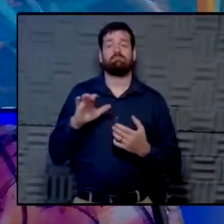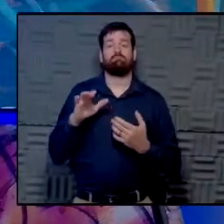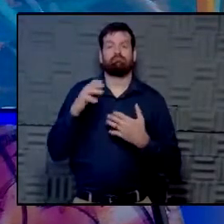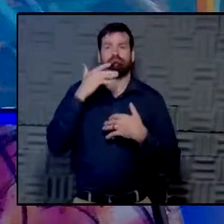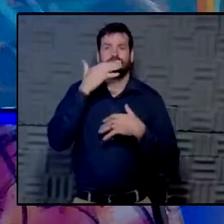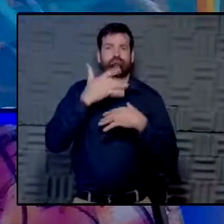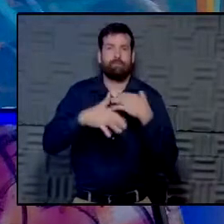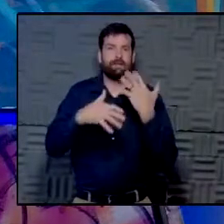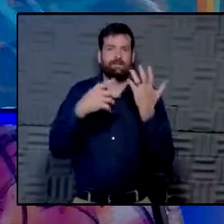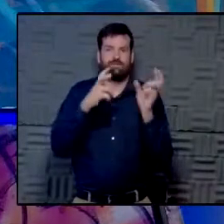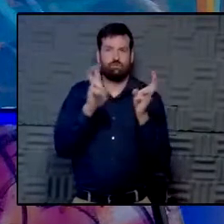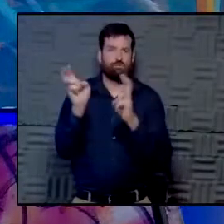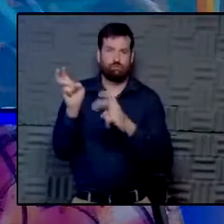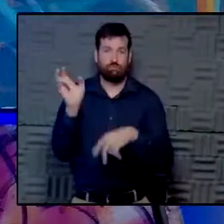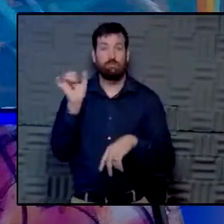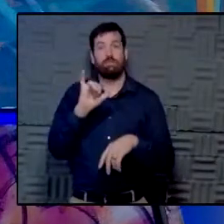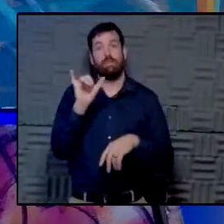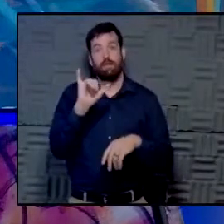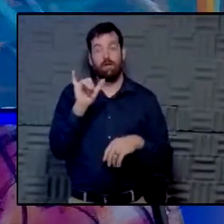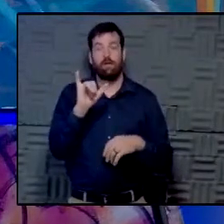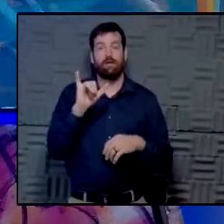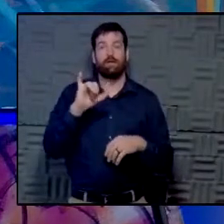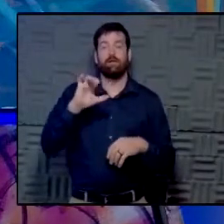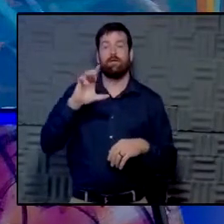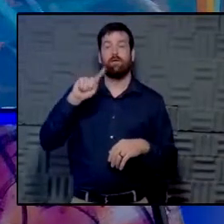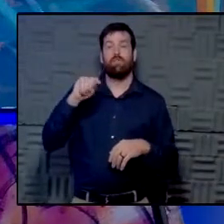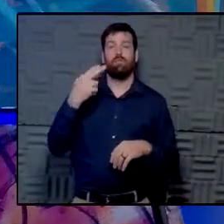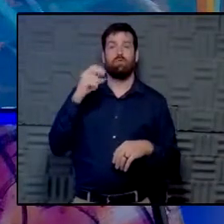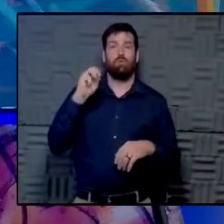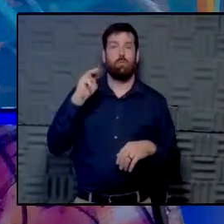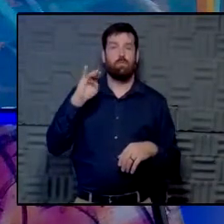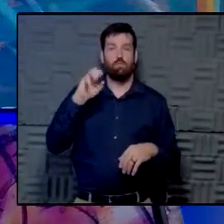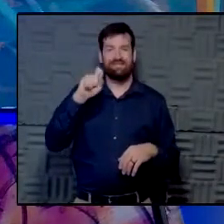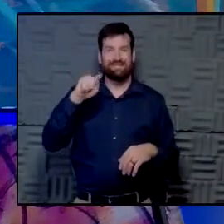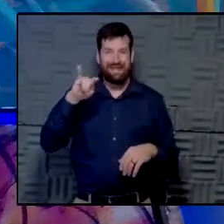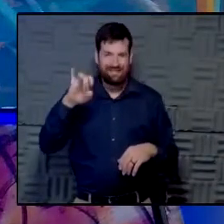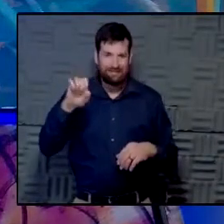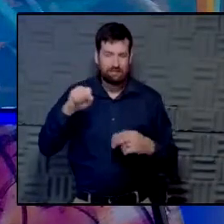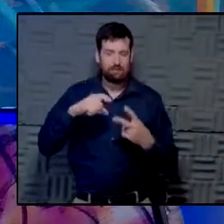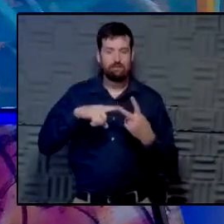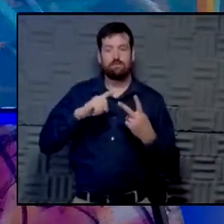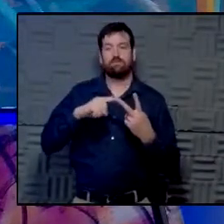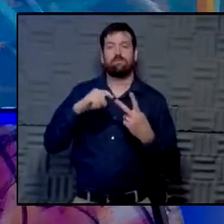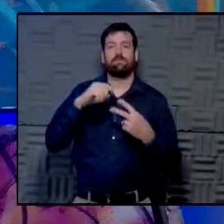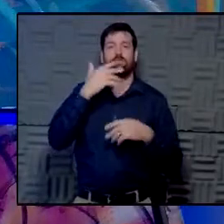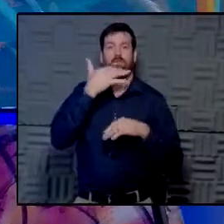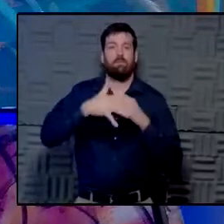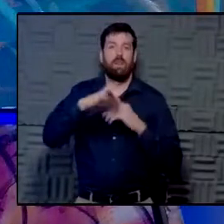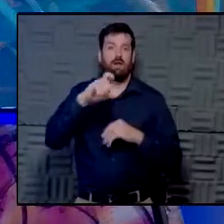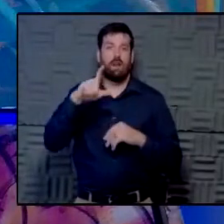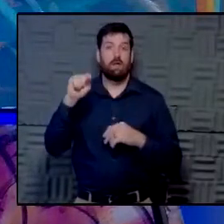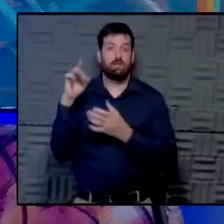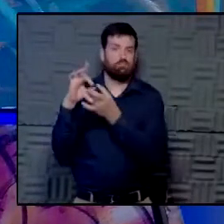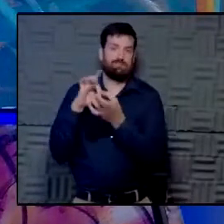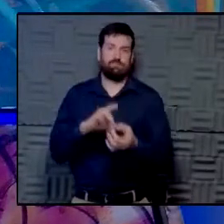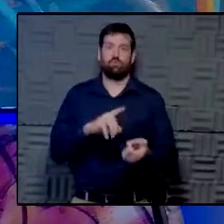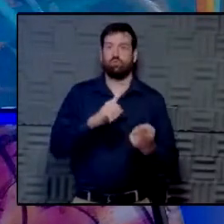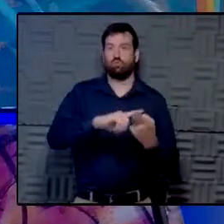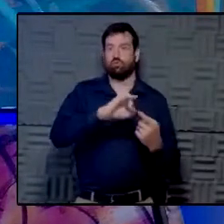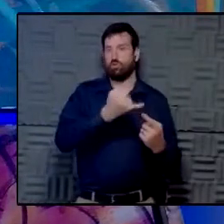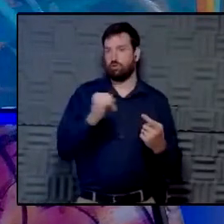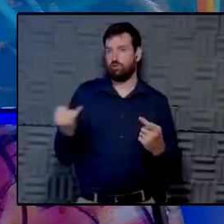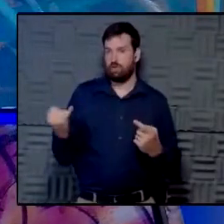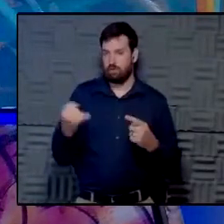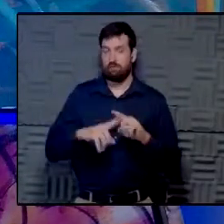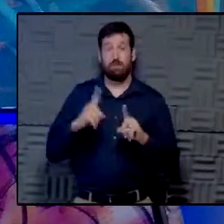hematologic side effects like the thrombocytopenia and the blood clotting that we've seen associated with the Johnson & Johnson vaccine,